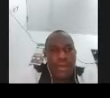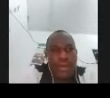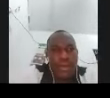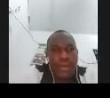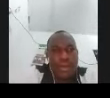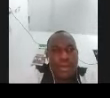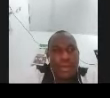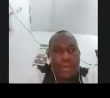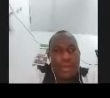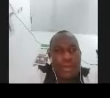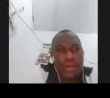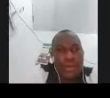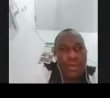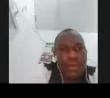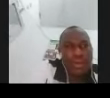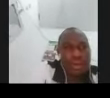I think you're a drummer."